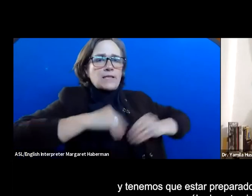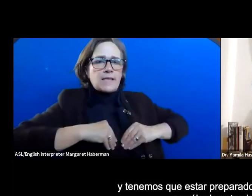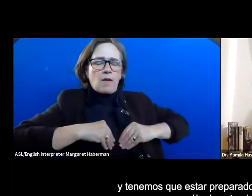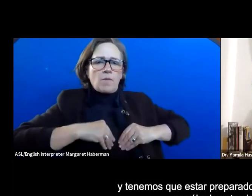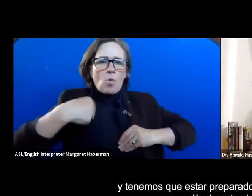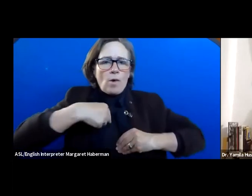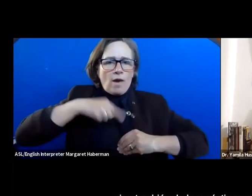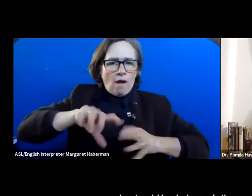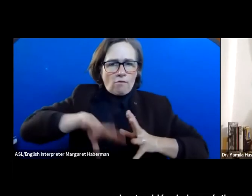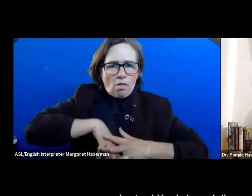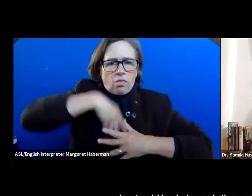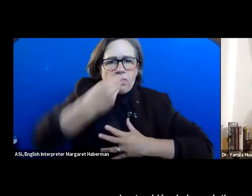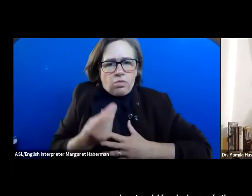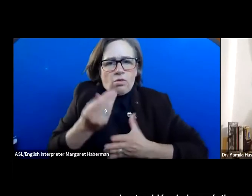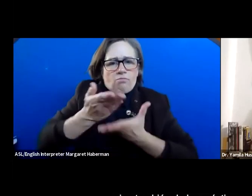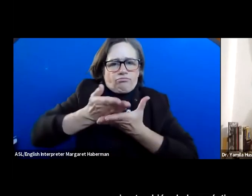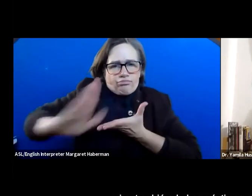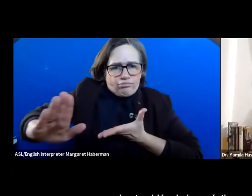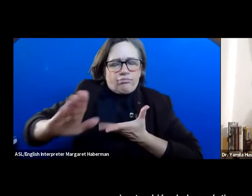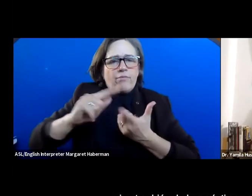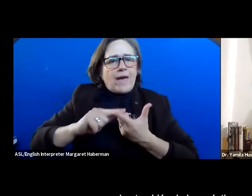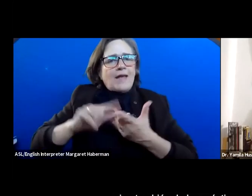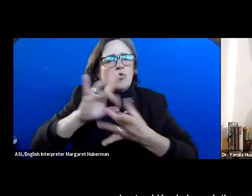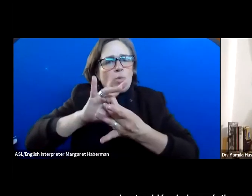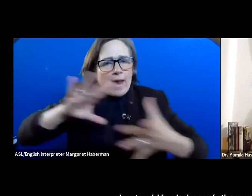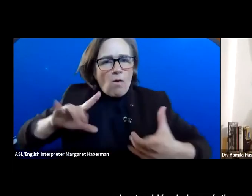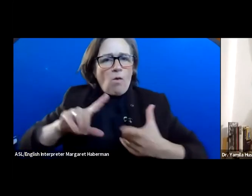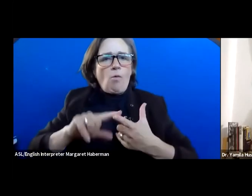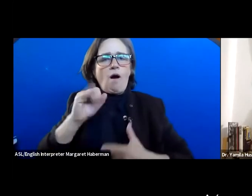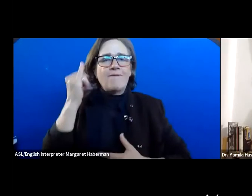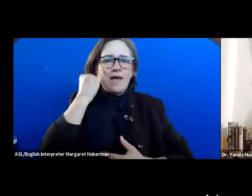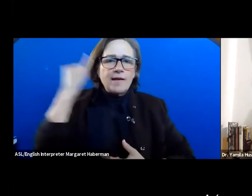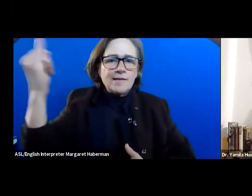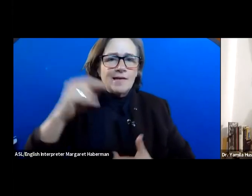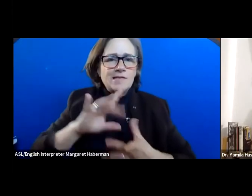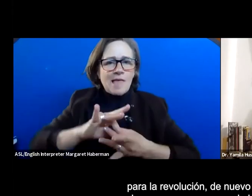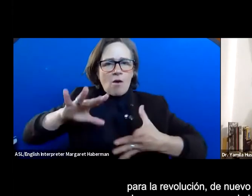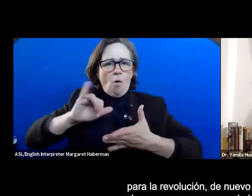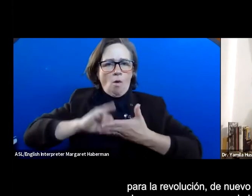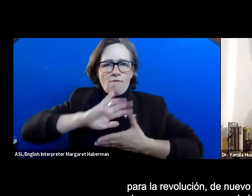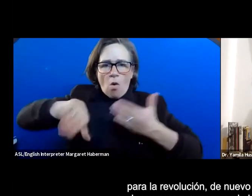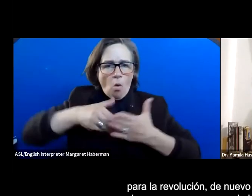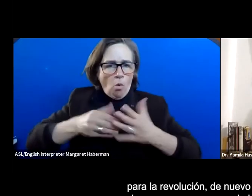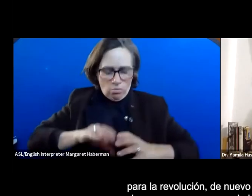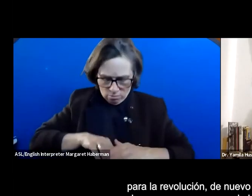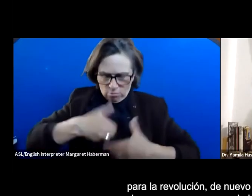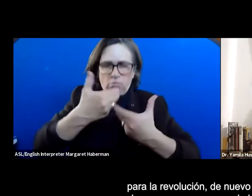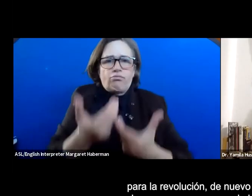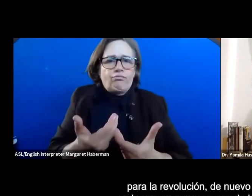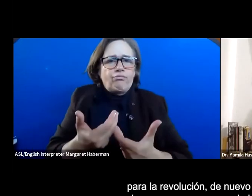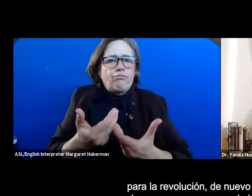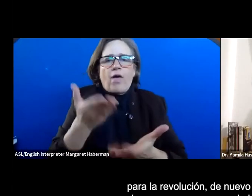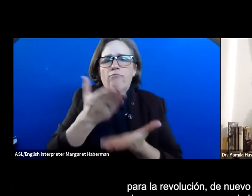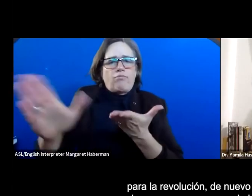of these ideas, but also of practices that are attached to it. So for the revolution, again,